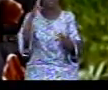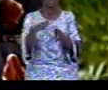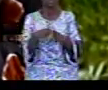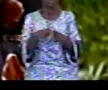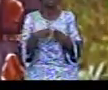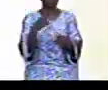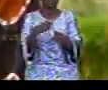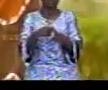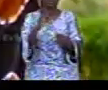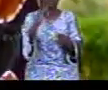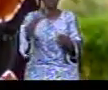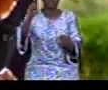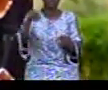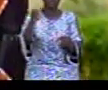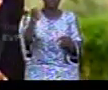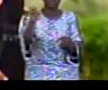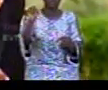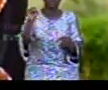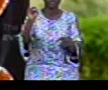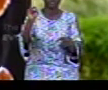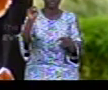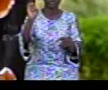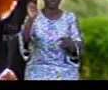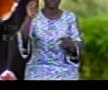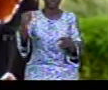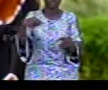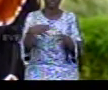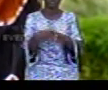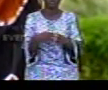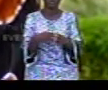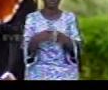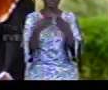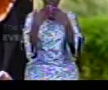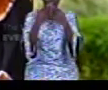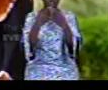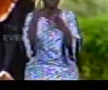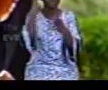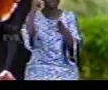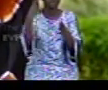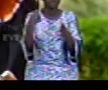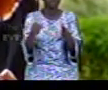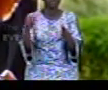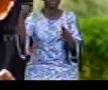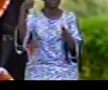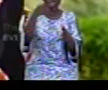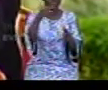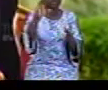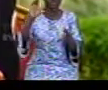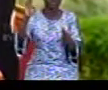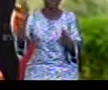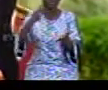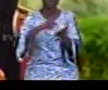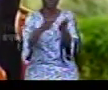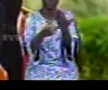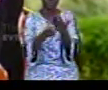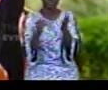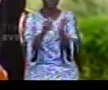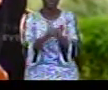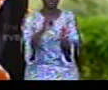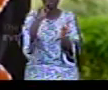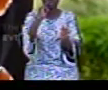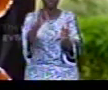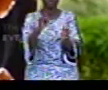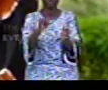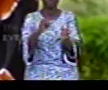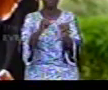Longji. I'm so grateful for the GTK that have been going on.